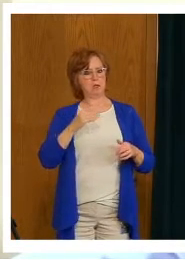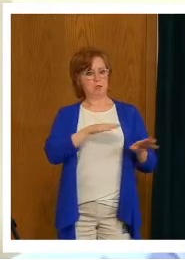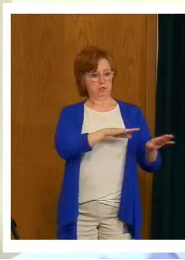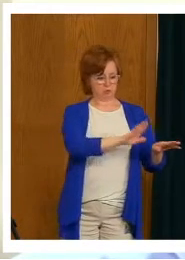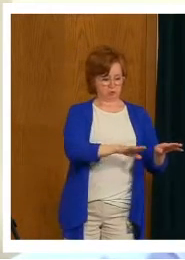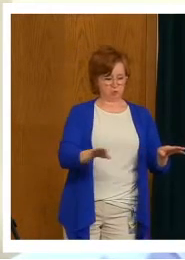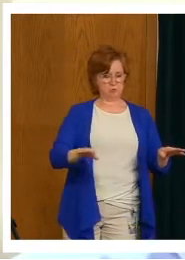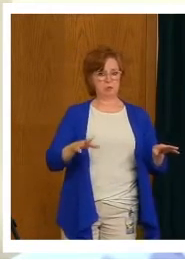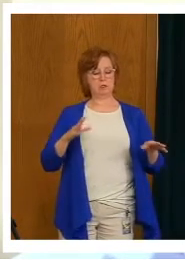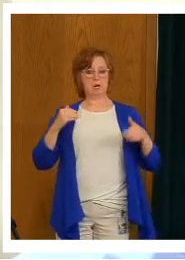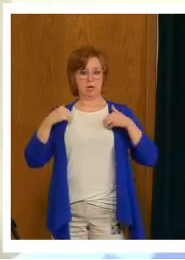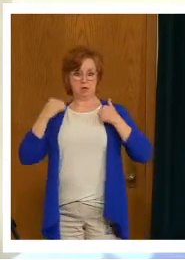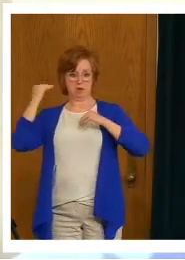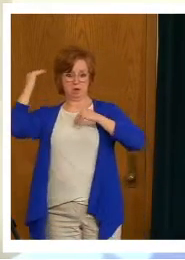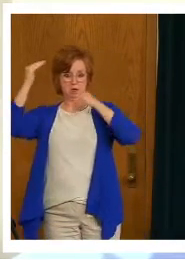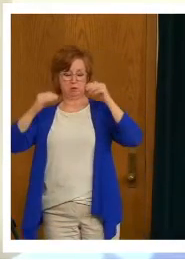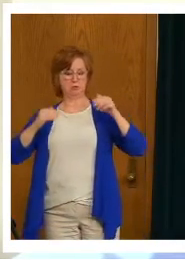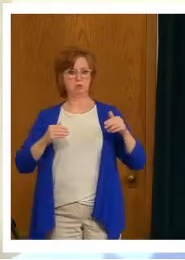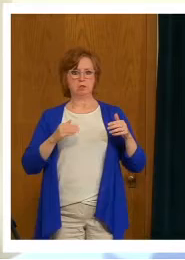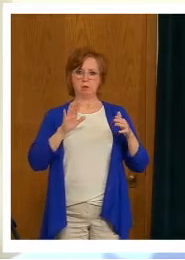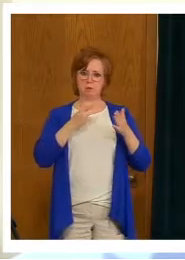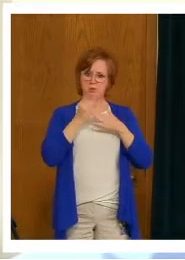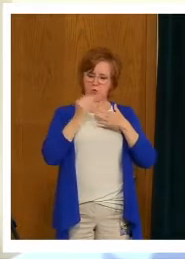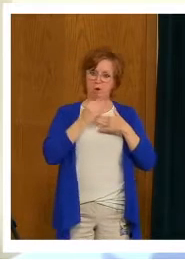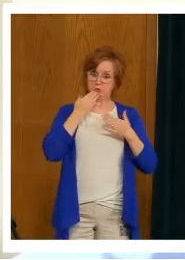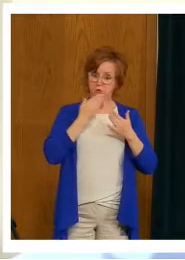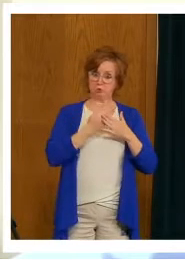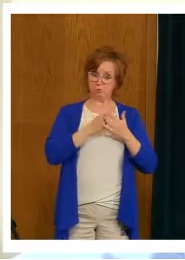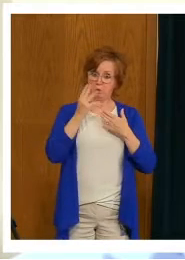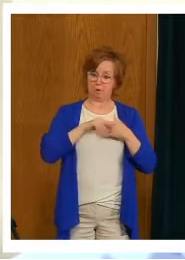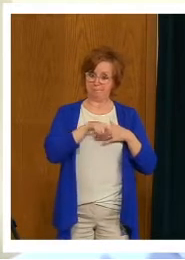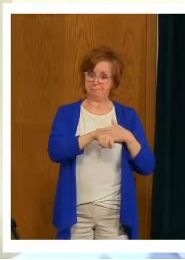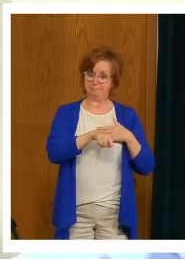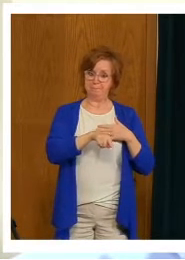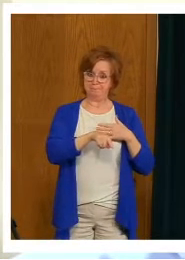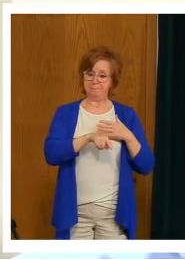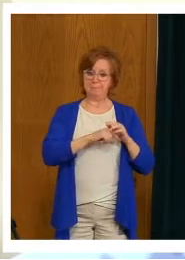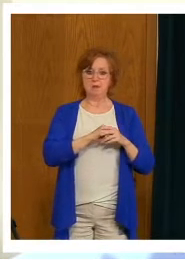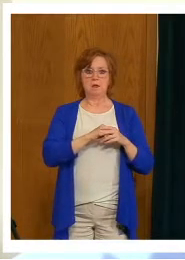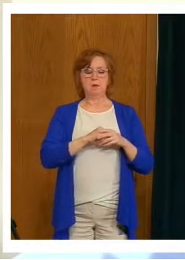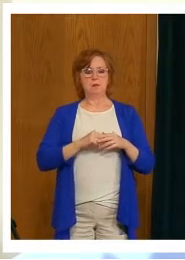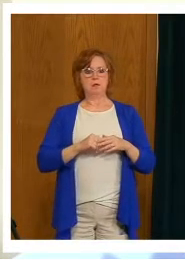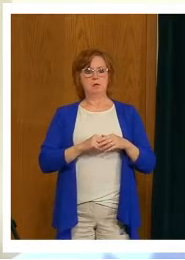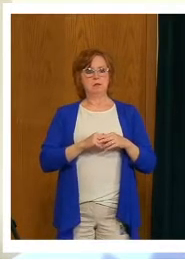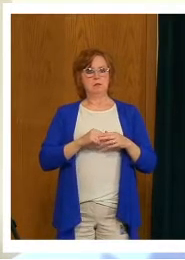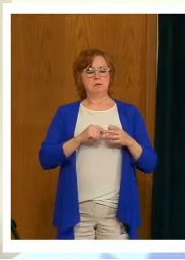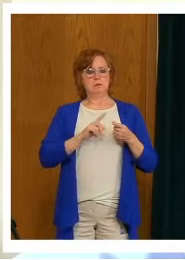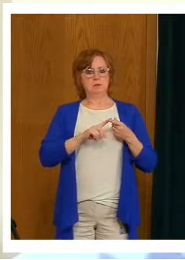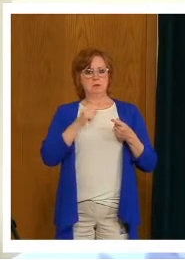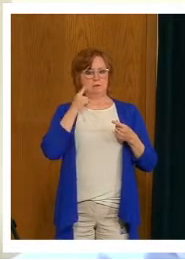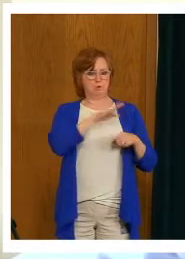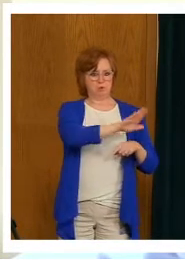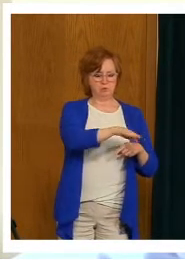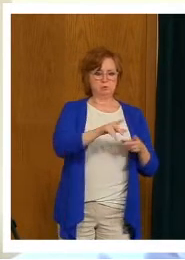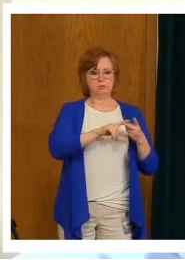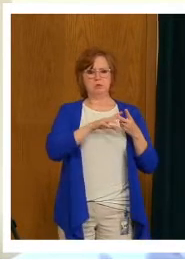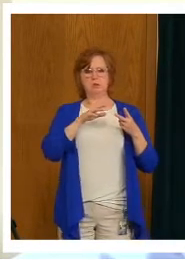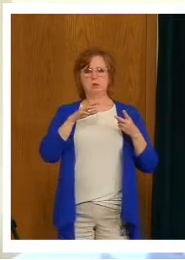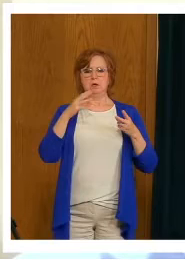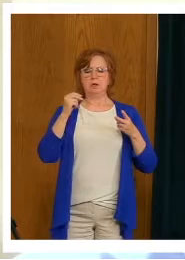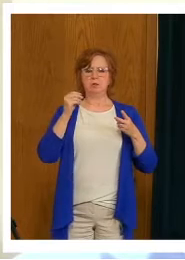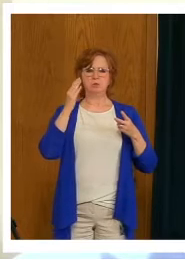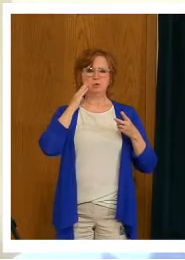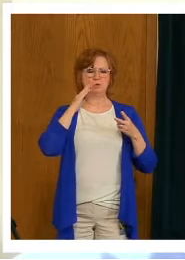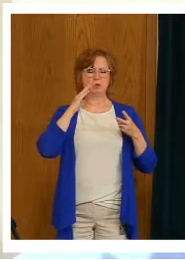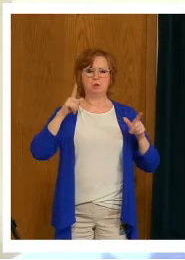school-age children, even in high school, or as young adults, when we become eligible for our booster doses for other vaccines, are very